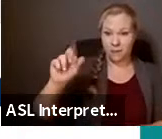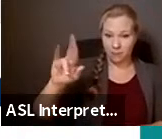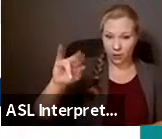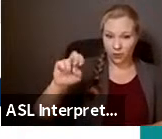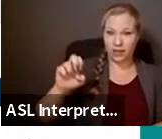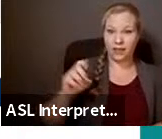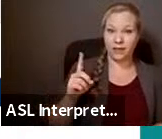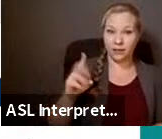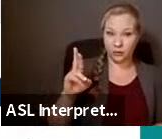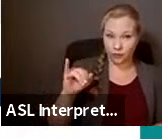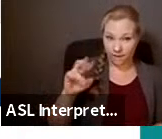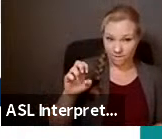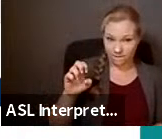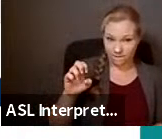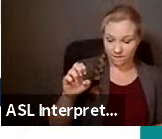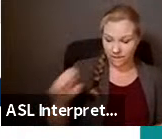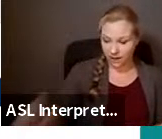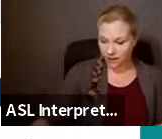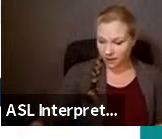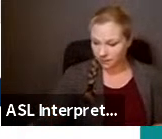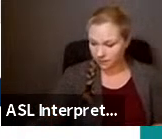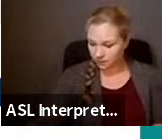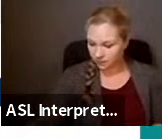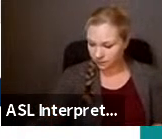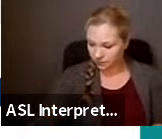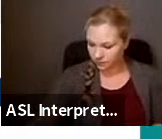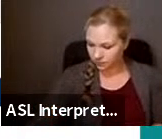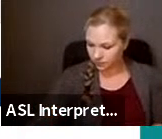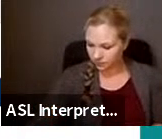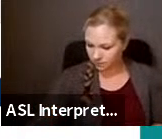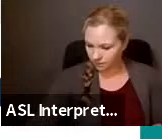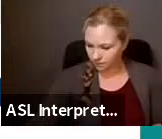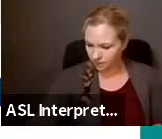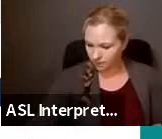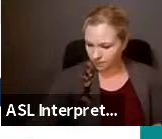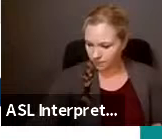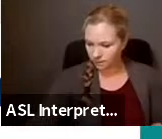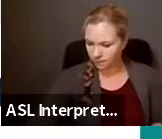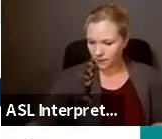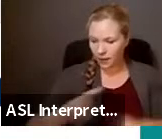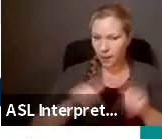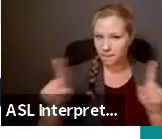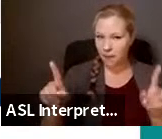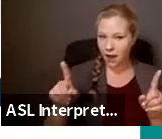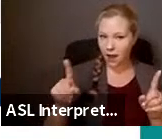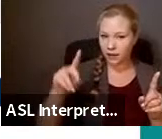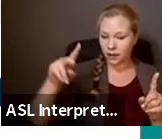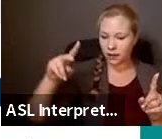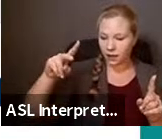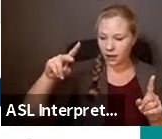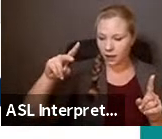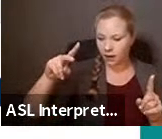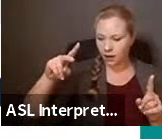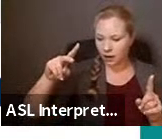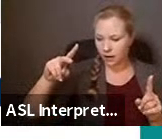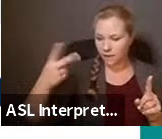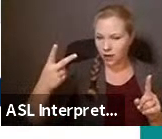as opposed to option 1, which is totally rebuilding it. Is that why is that